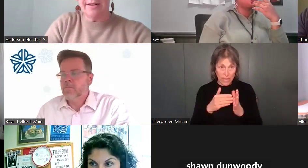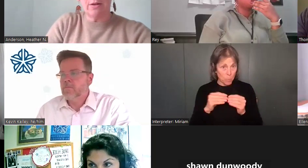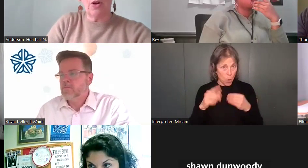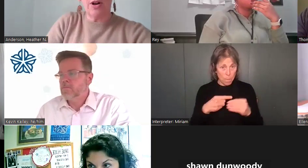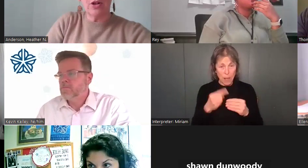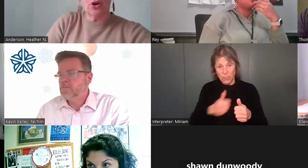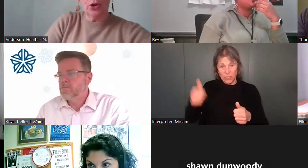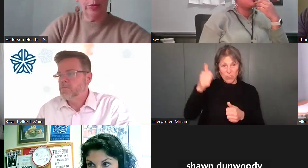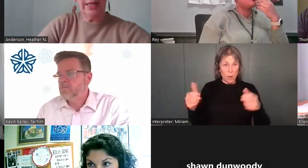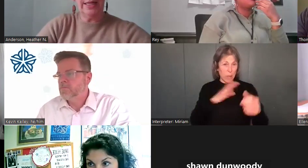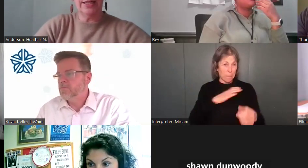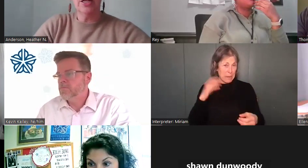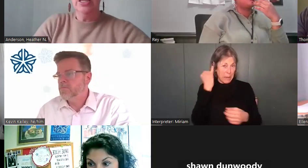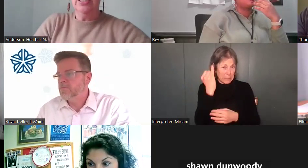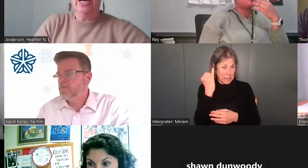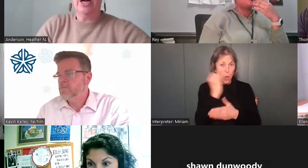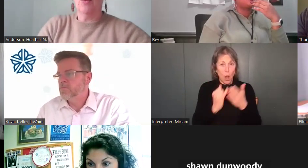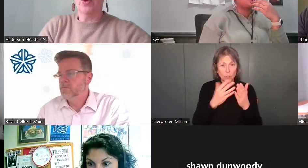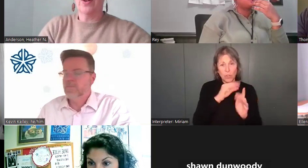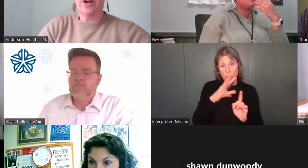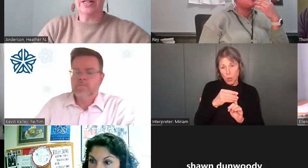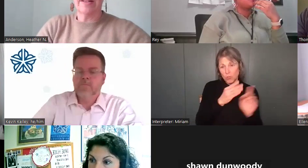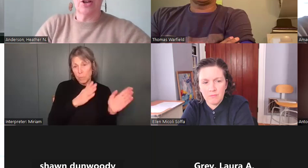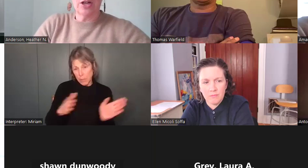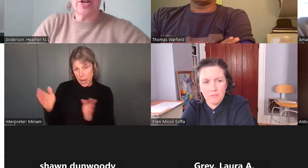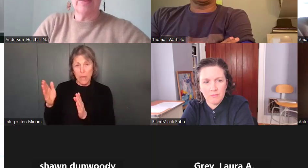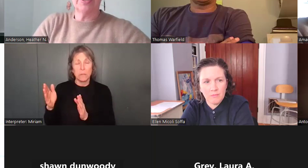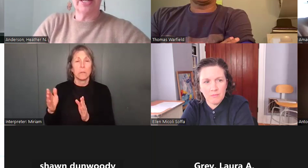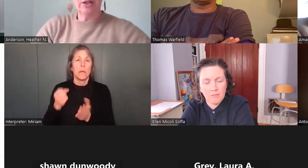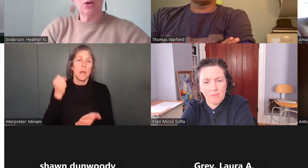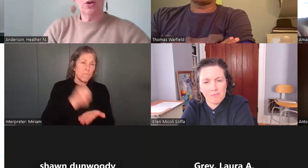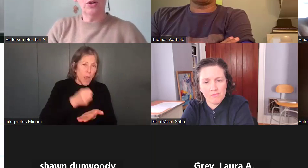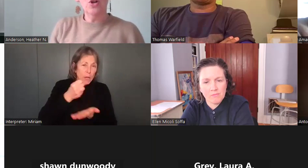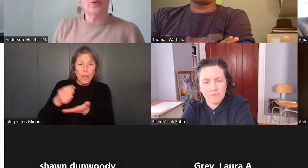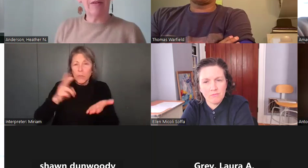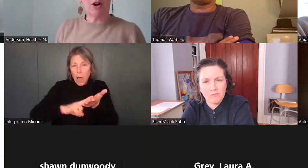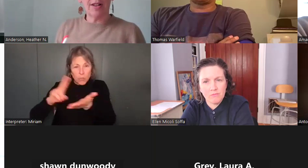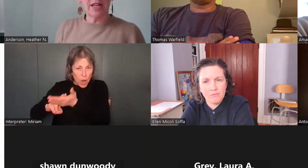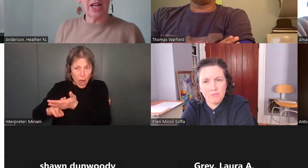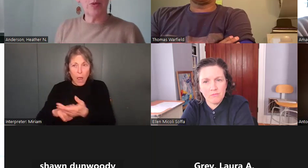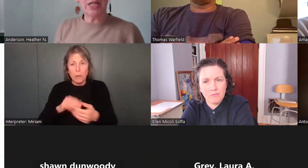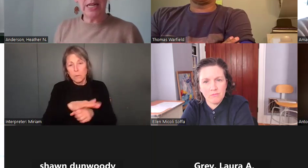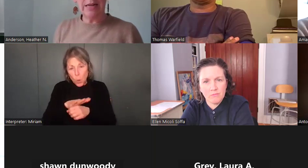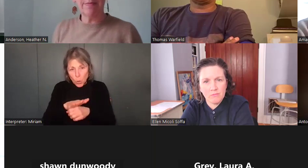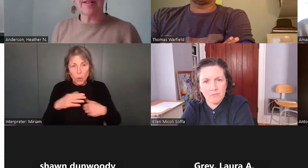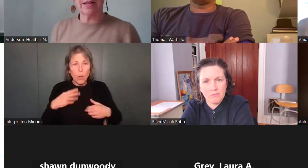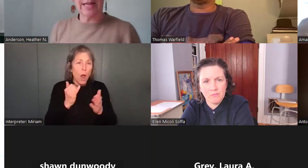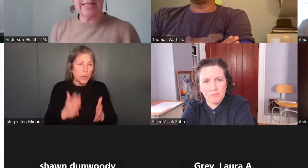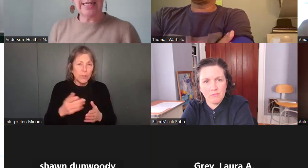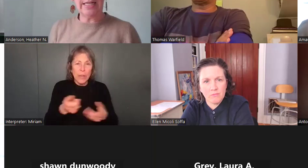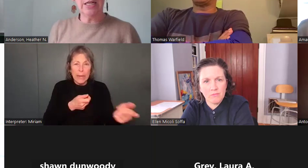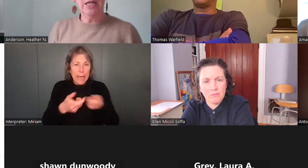committee idea. So the arts and culture plan, we're finalizing the contract with Design Local. We have the artist engagement